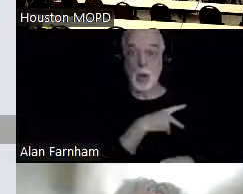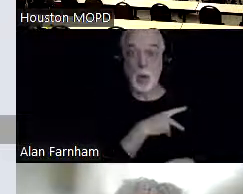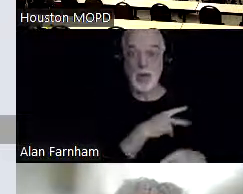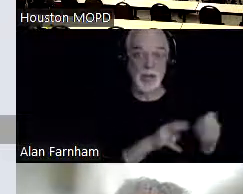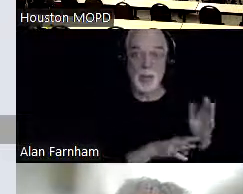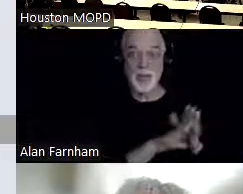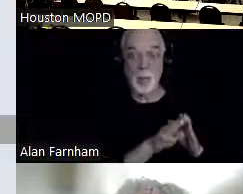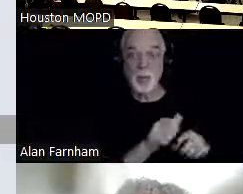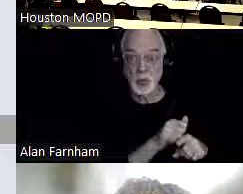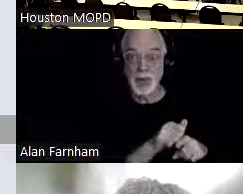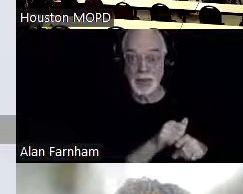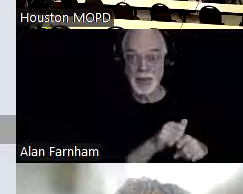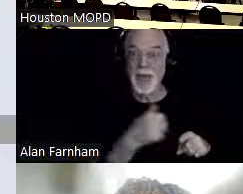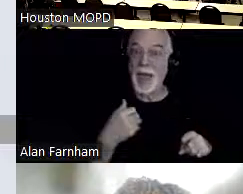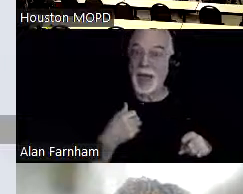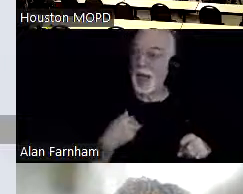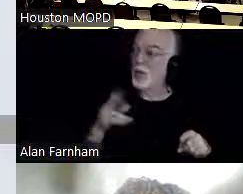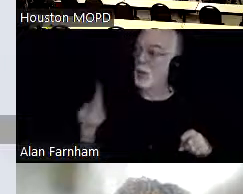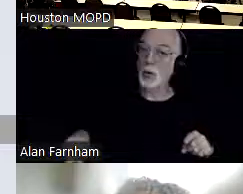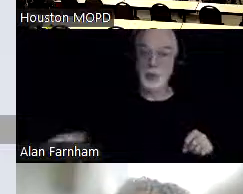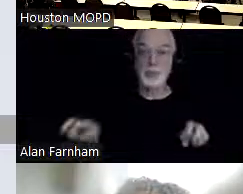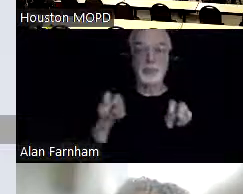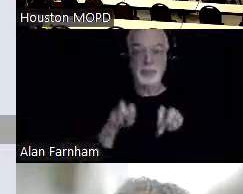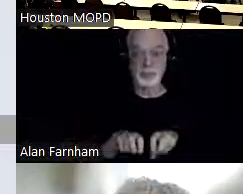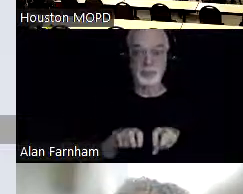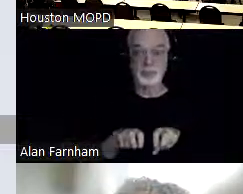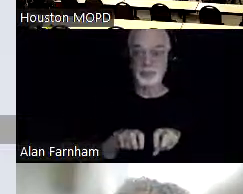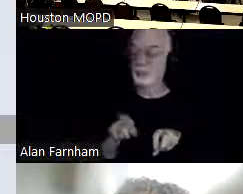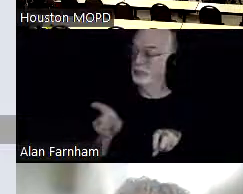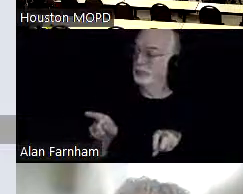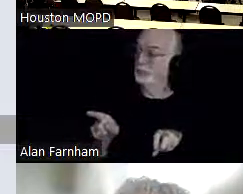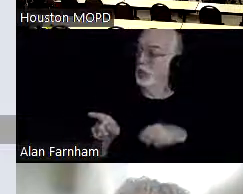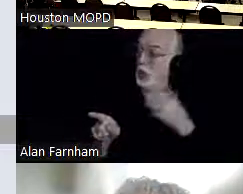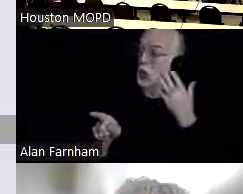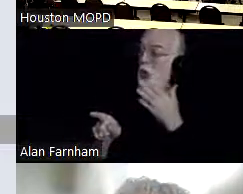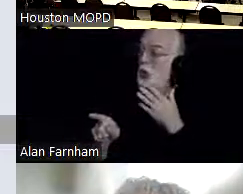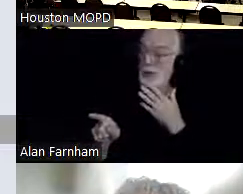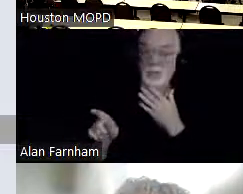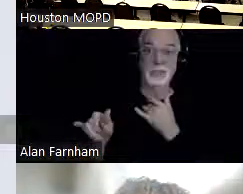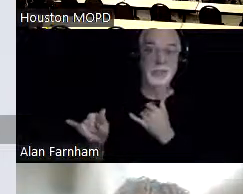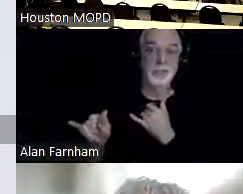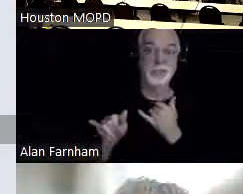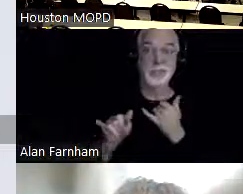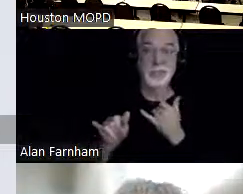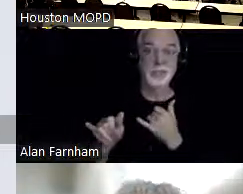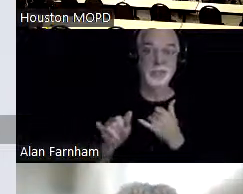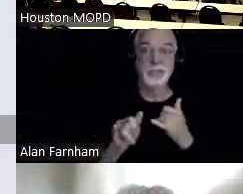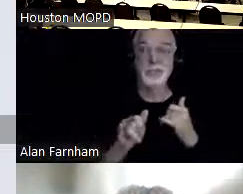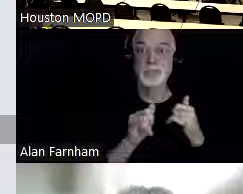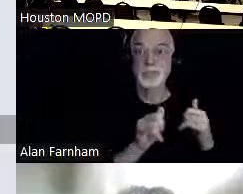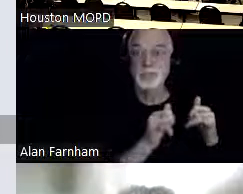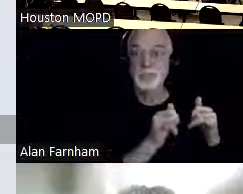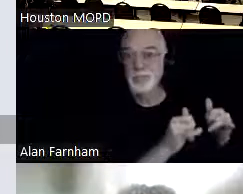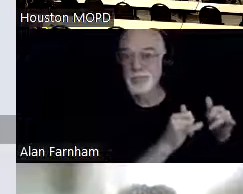with a person sitting next to us that looks just like us. What did